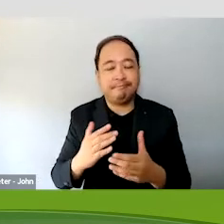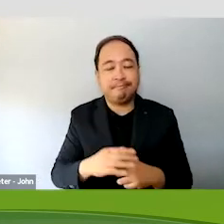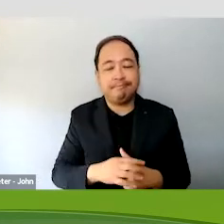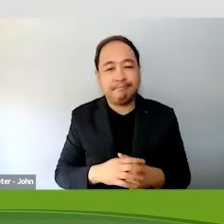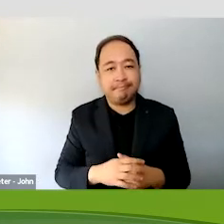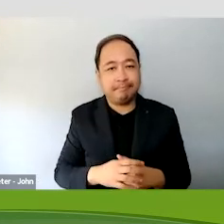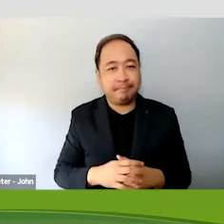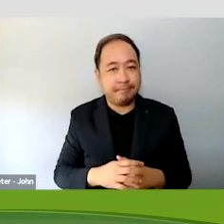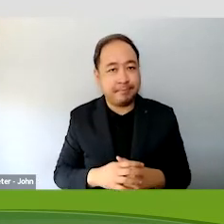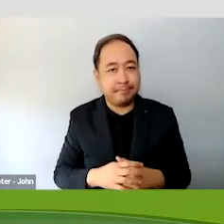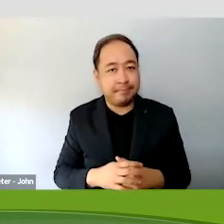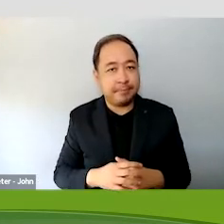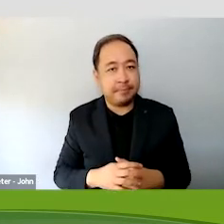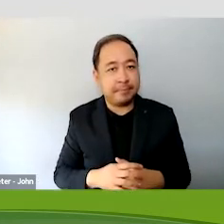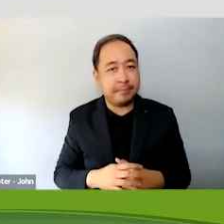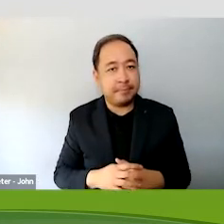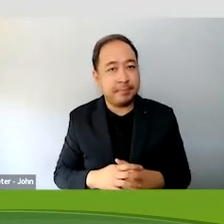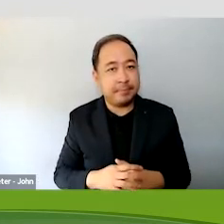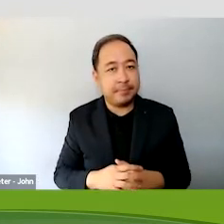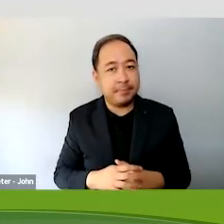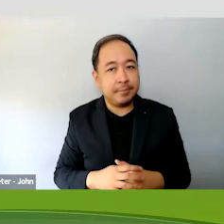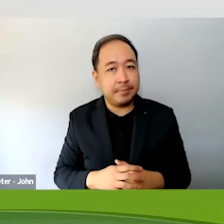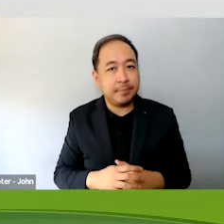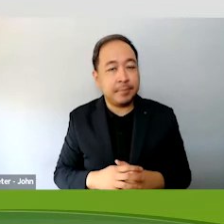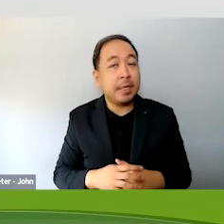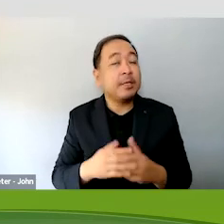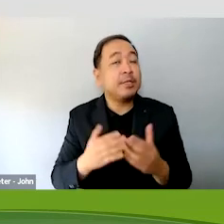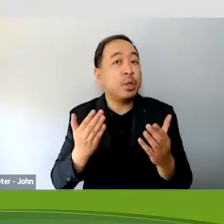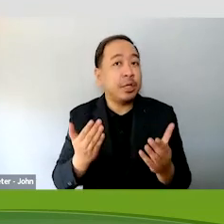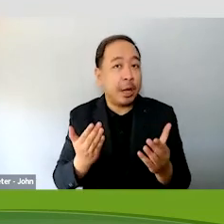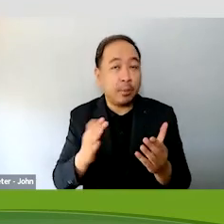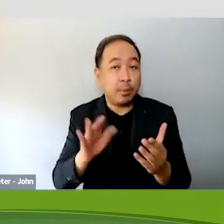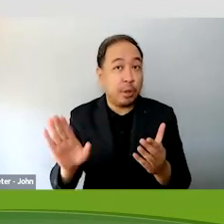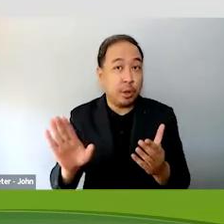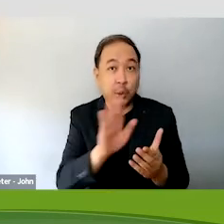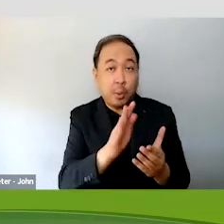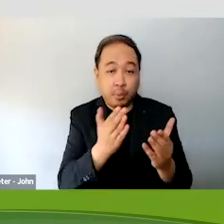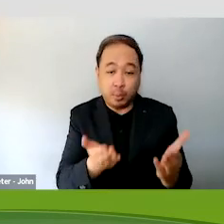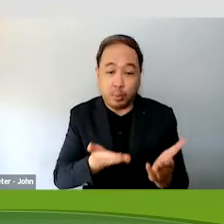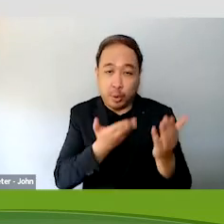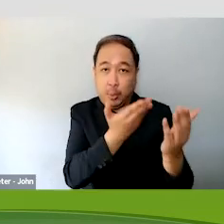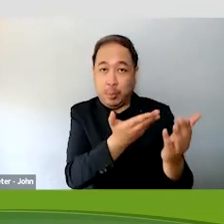I should also just share, I'm sorry, that we will be compiling the recommendations